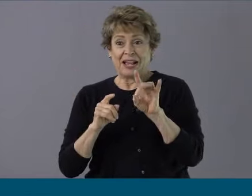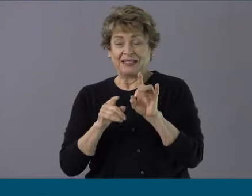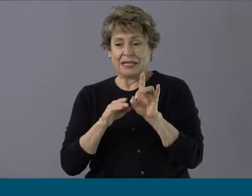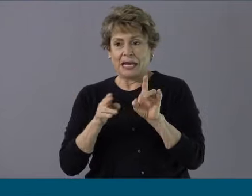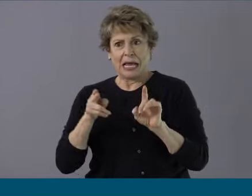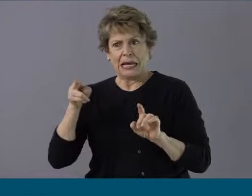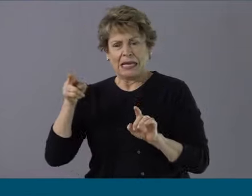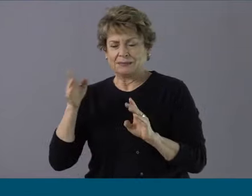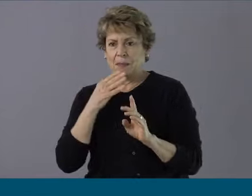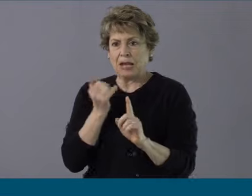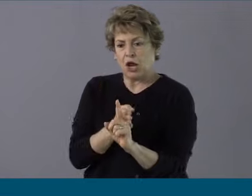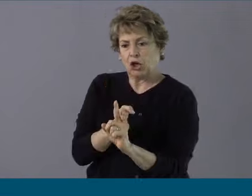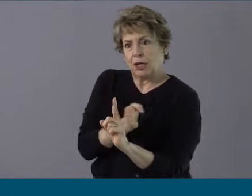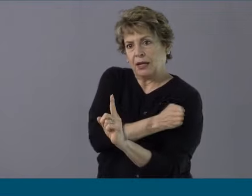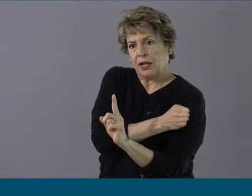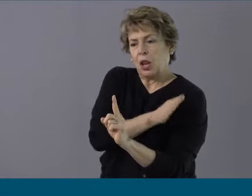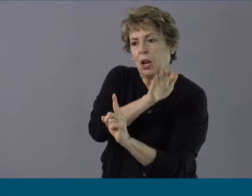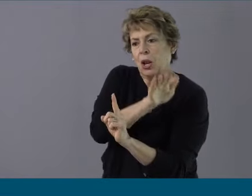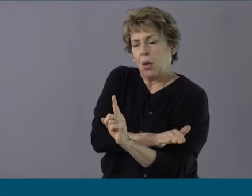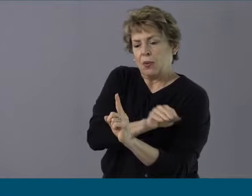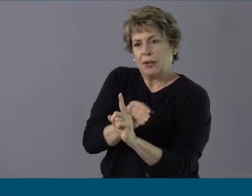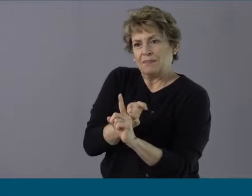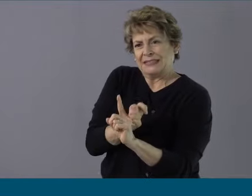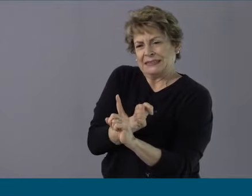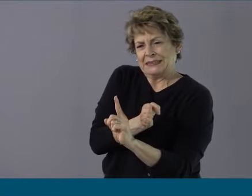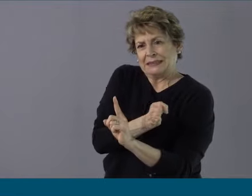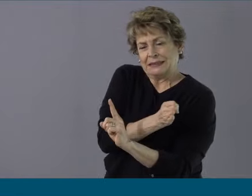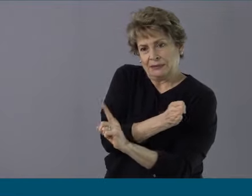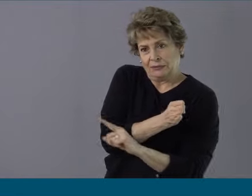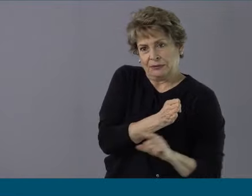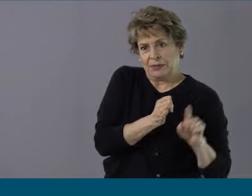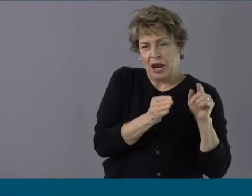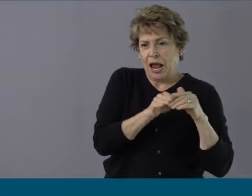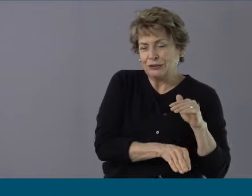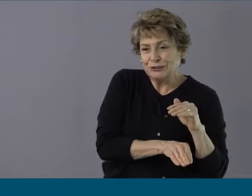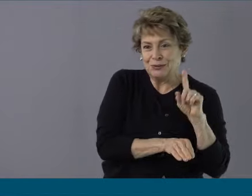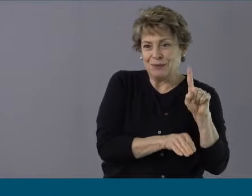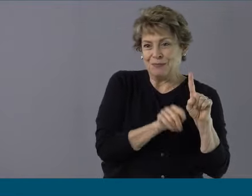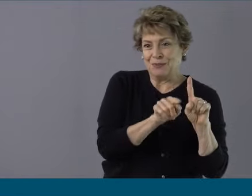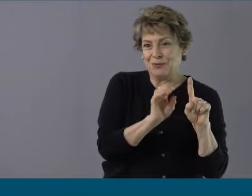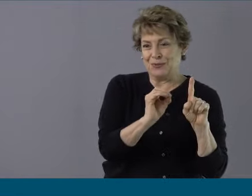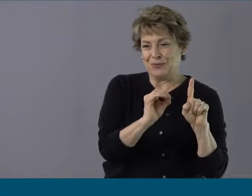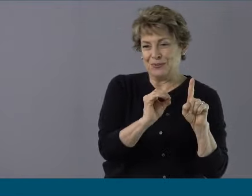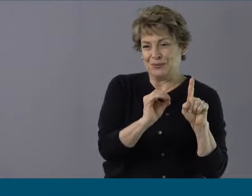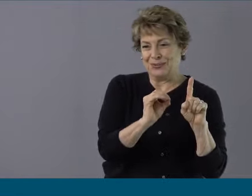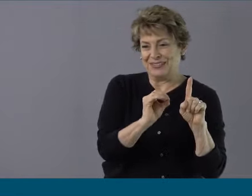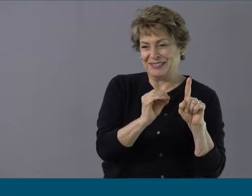the objective, is you want to be below 1. You will naturally have decreasing cases.